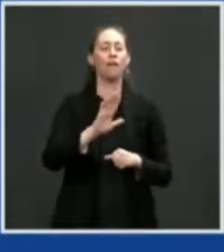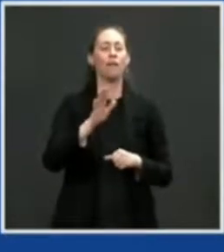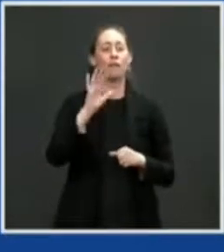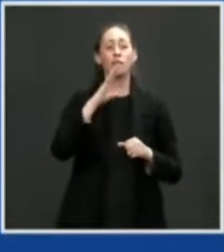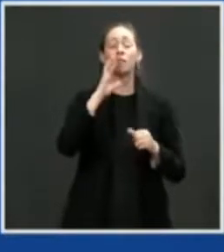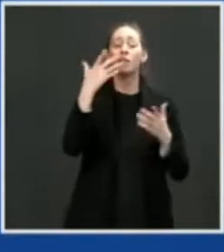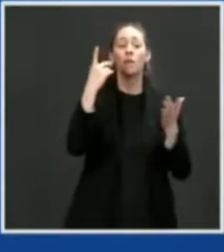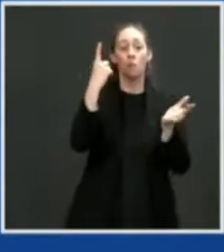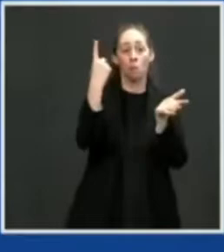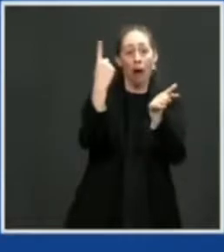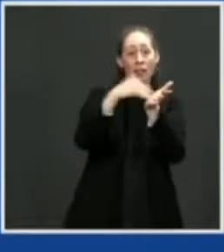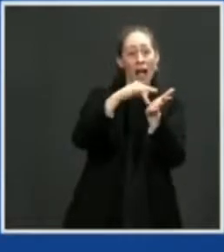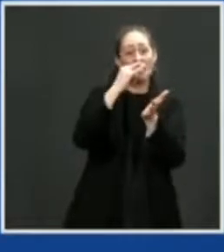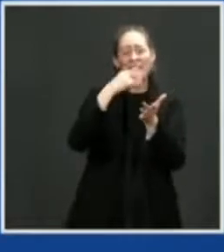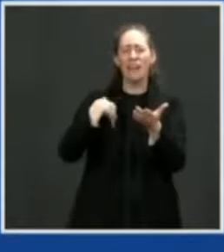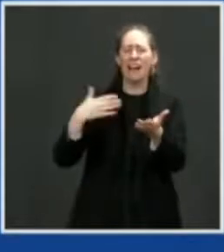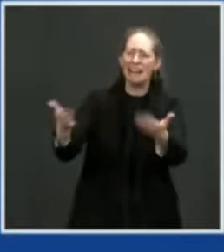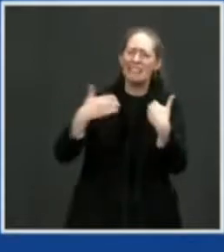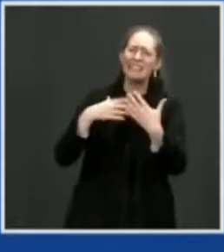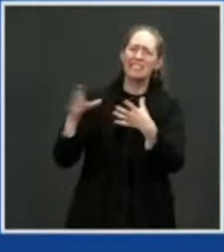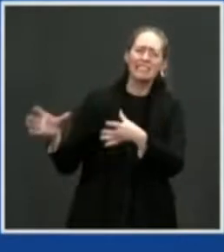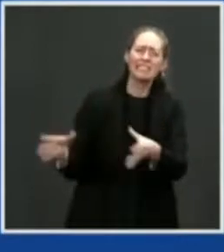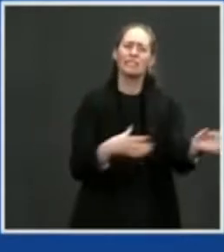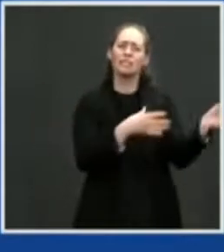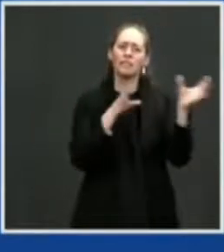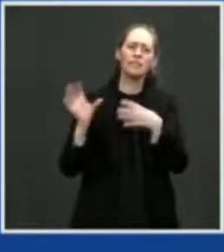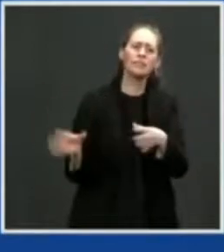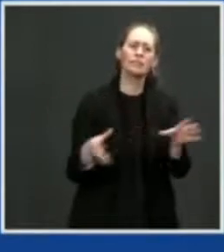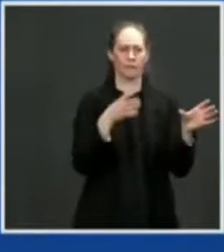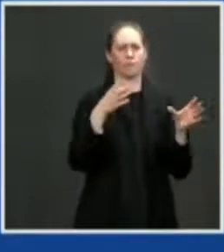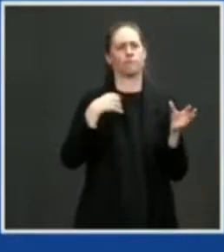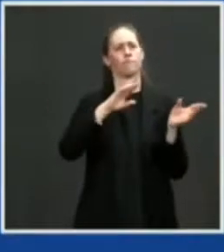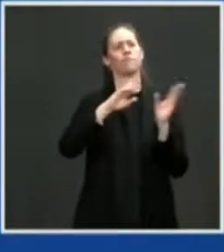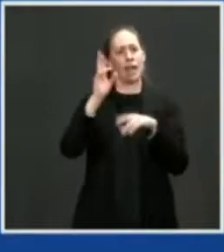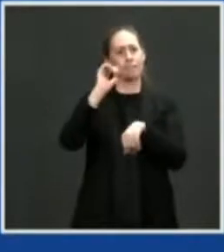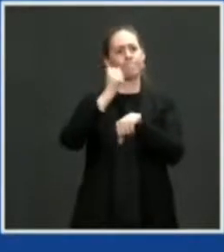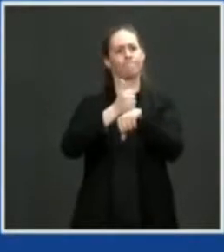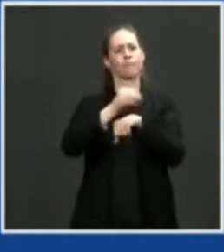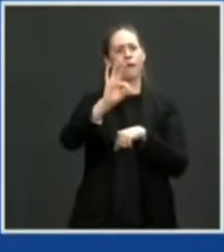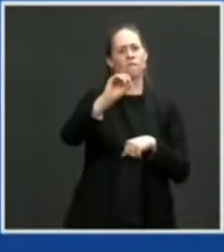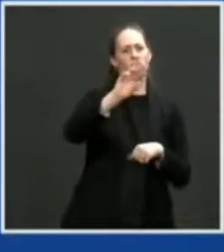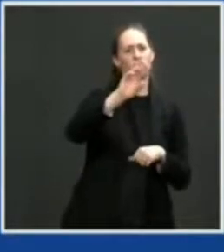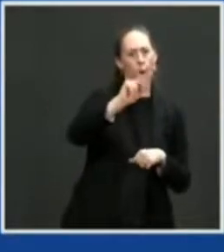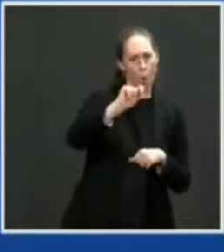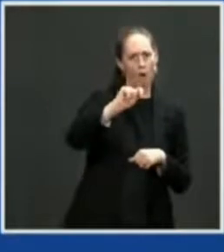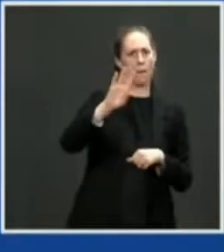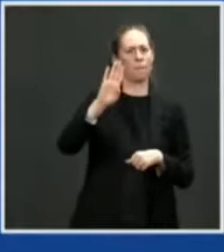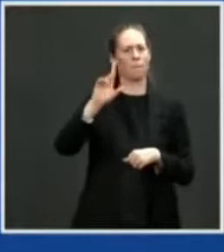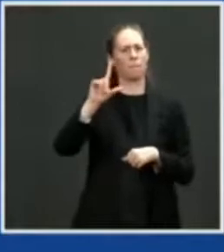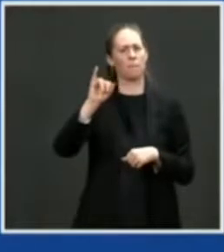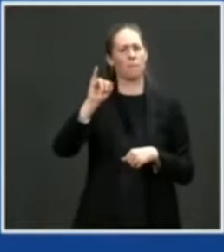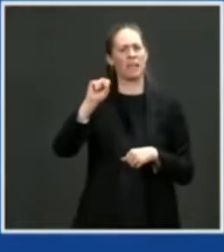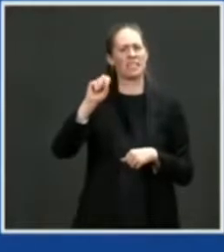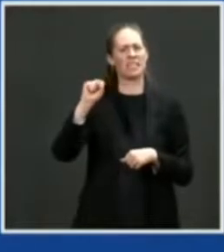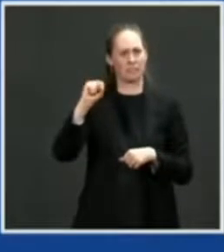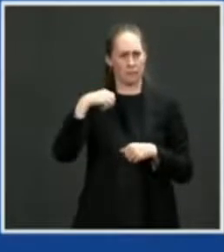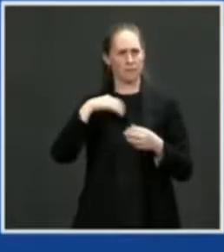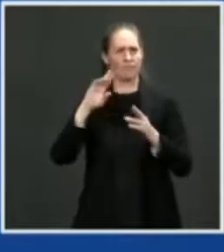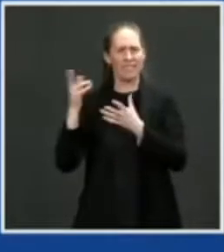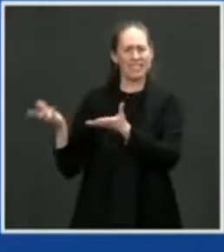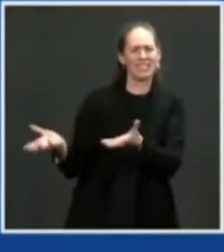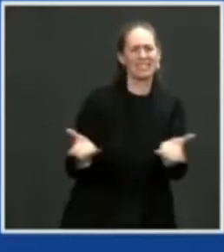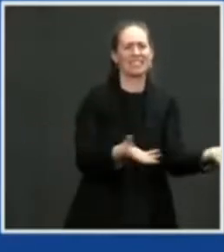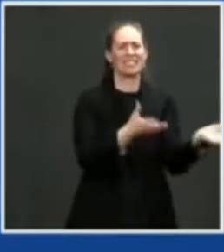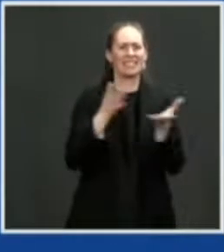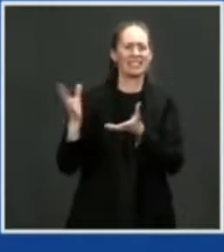up. That's why I've been working from the moment this started to happen to try to find additional access. That's why I tripped on the Children to be able to